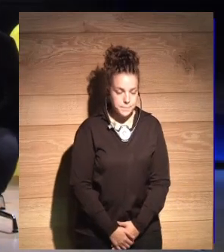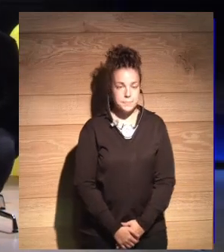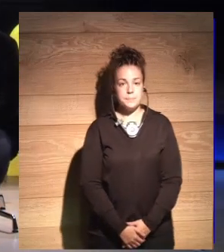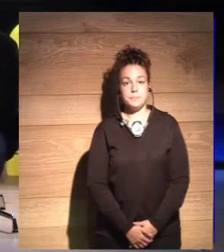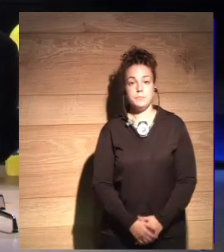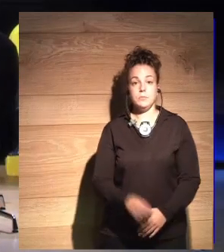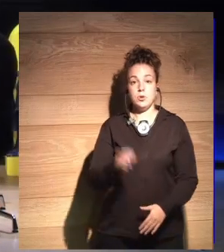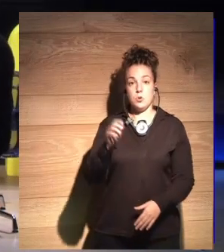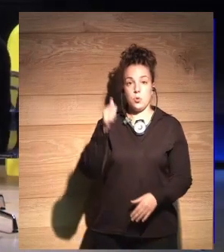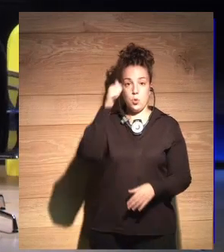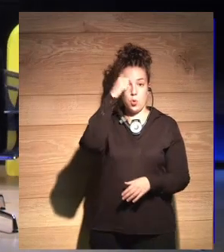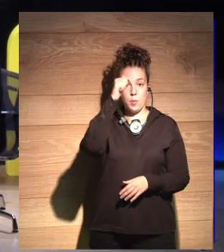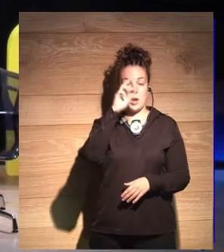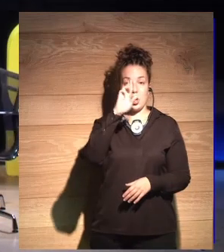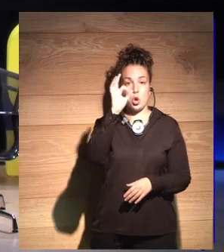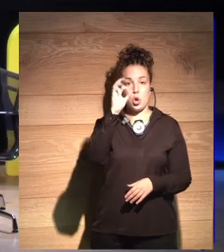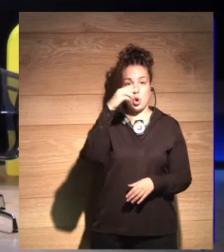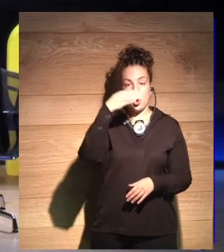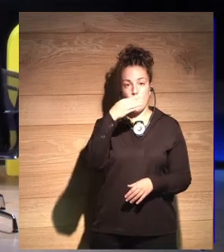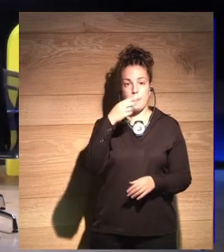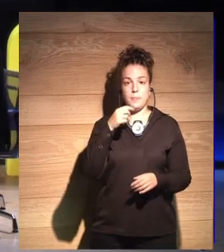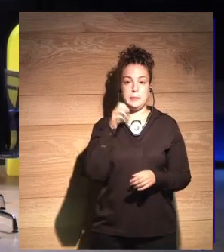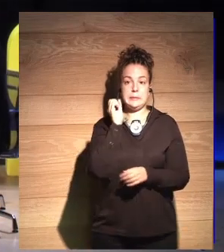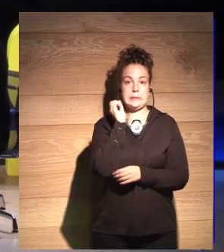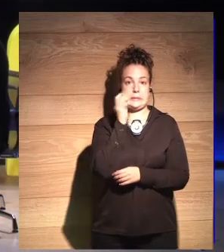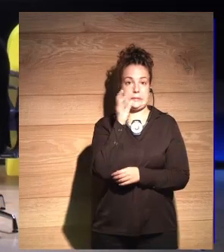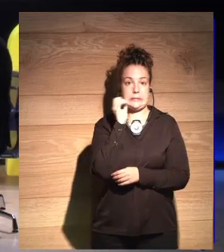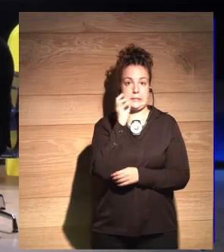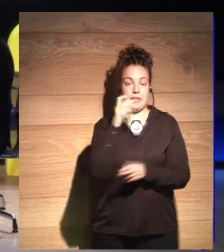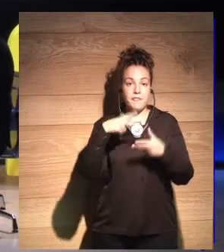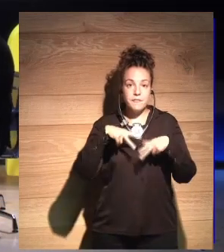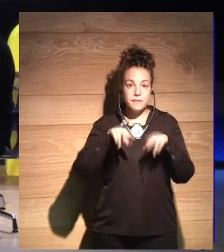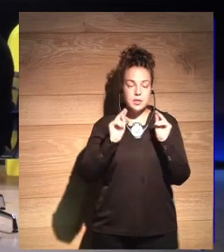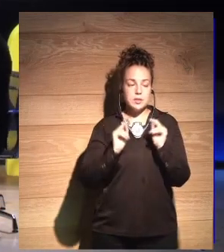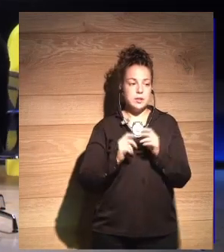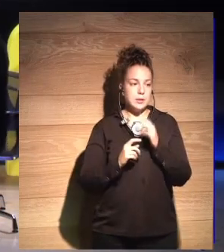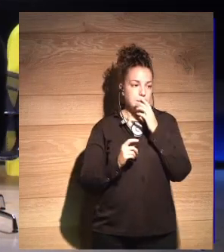discussion. Rob was finishing his presentation by saying that